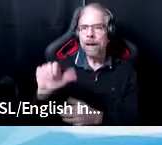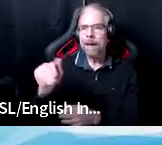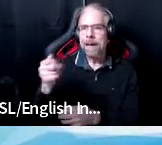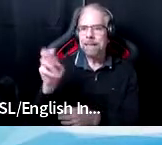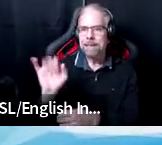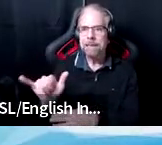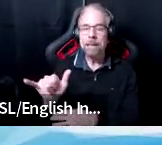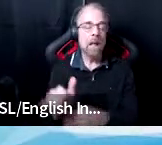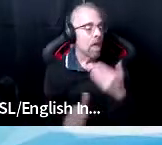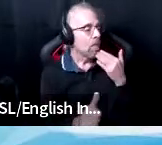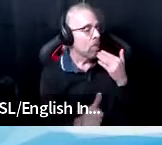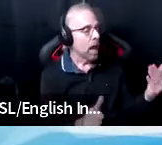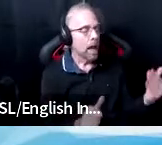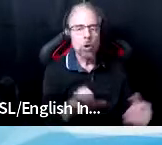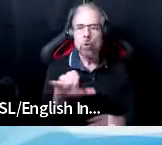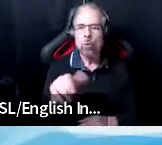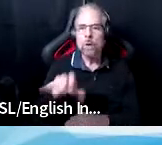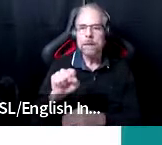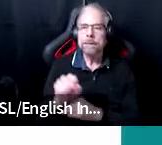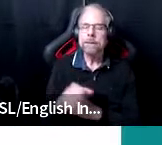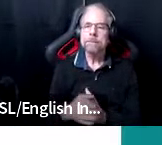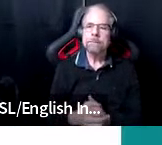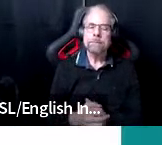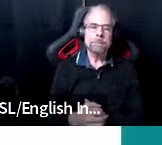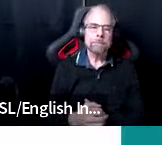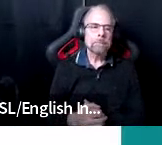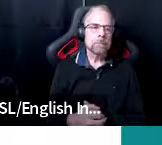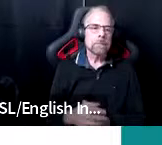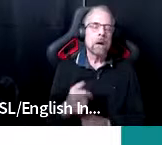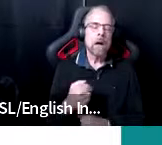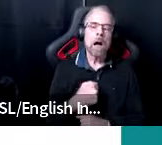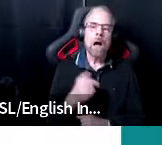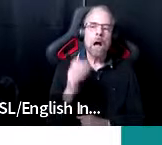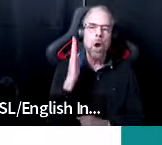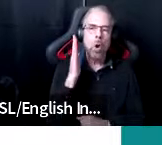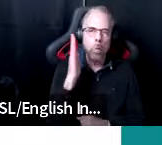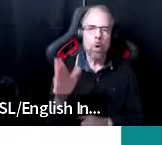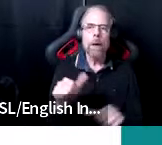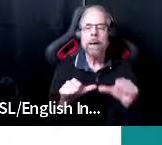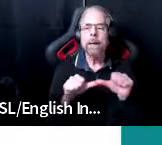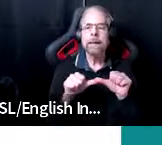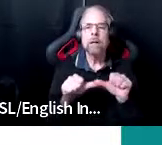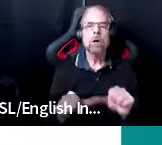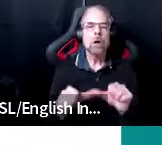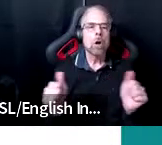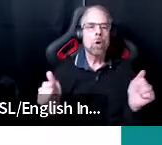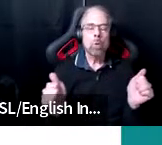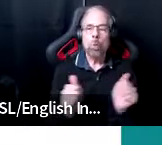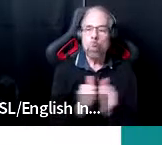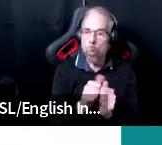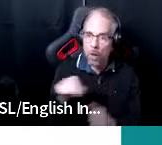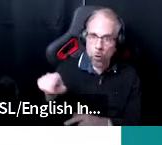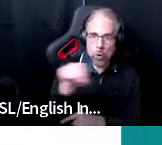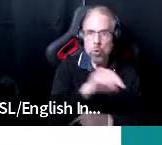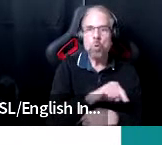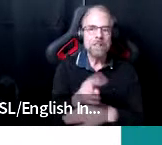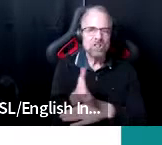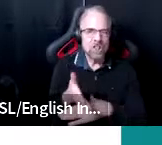Great, thanks, Chris. And I will continue with those who are sharing on the screen as it is